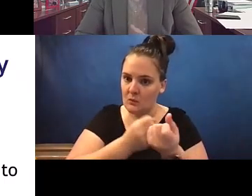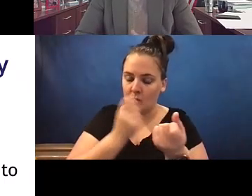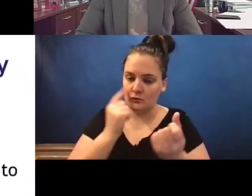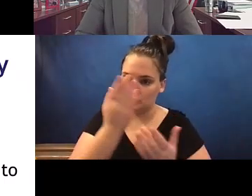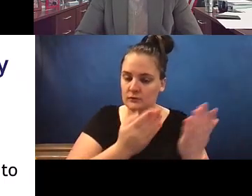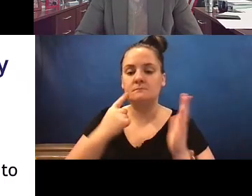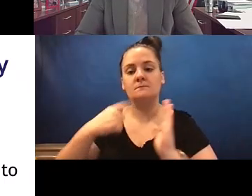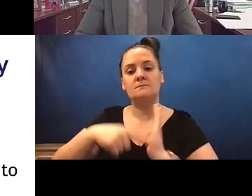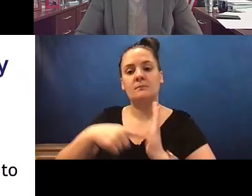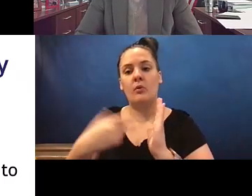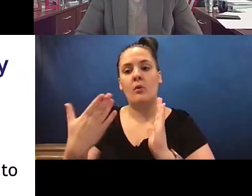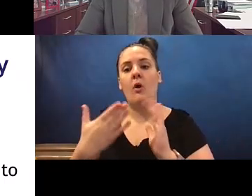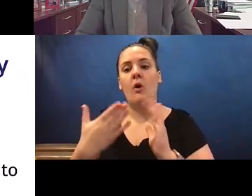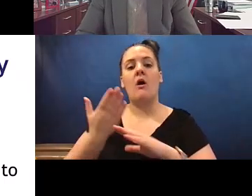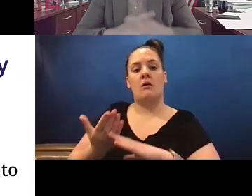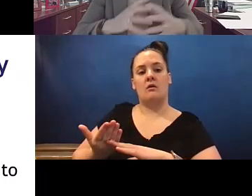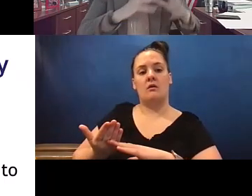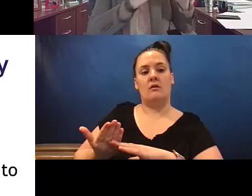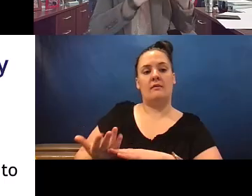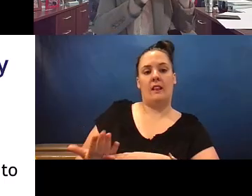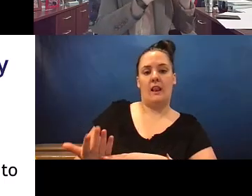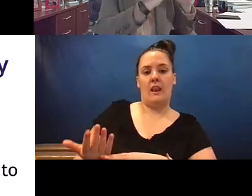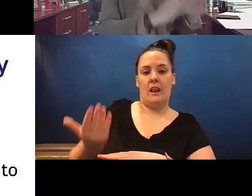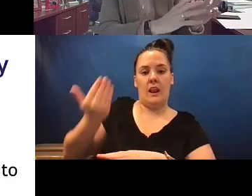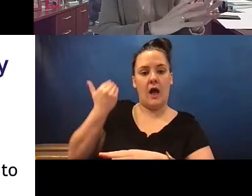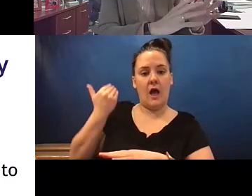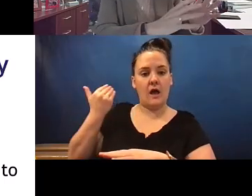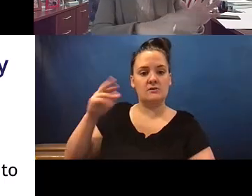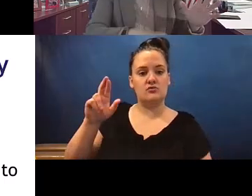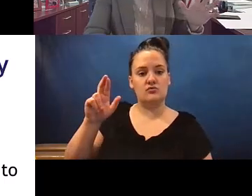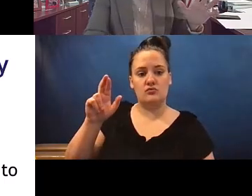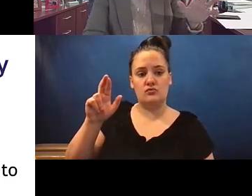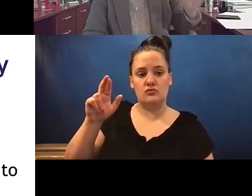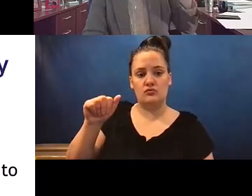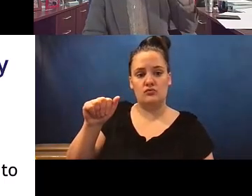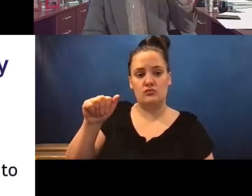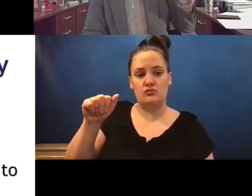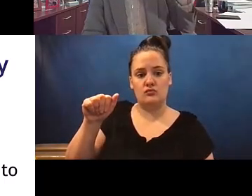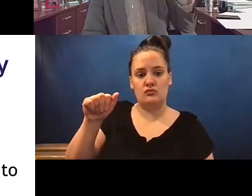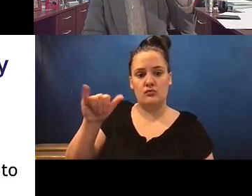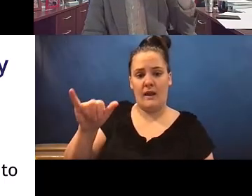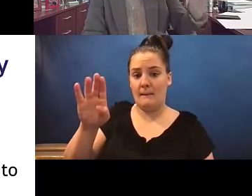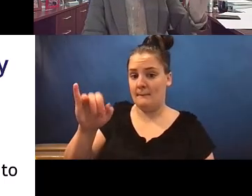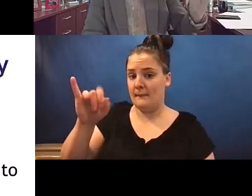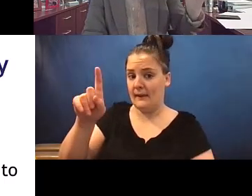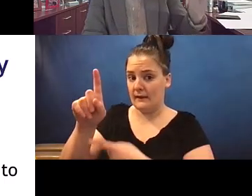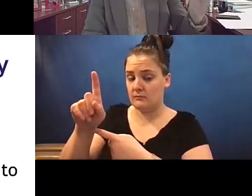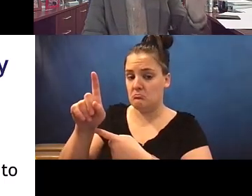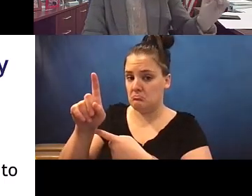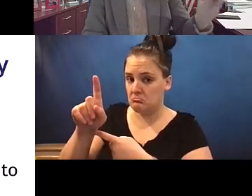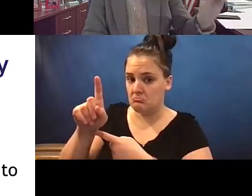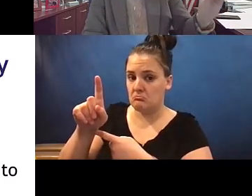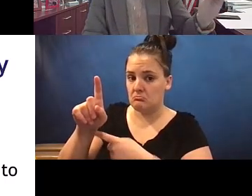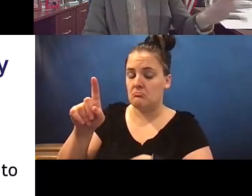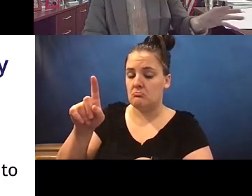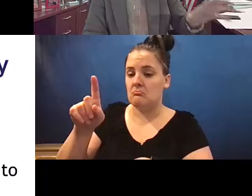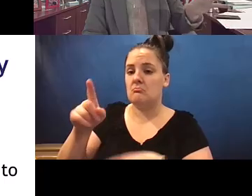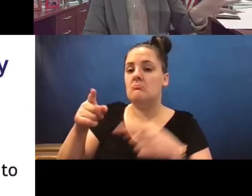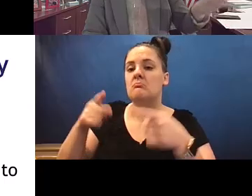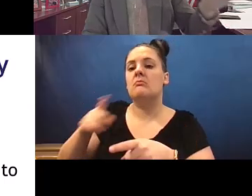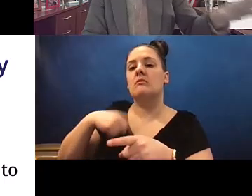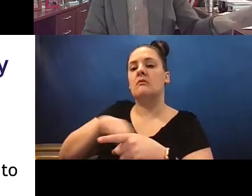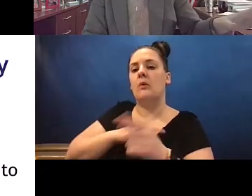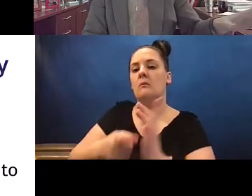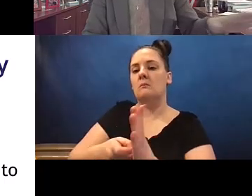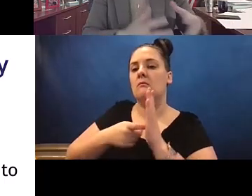example, in the last RAY bid, we required the RAYs who are covering rural areas to